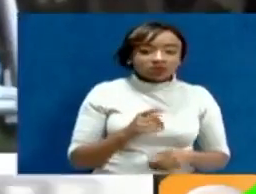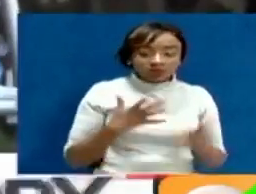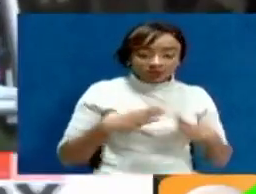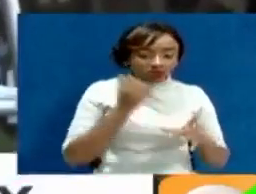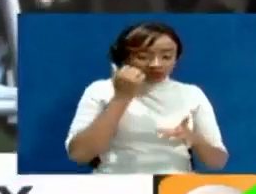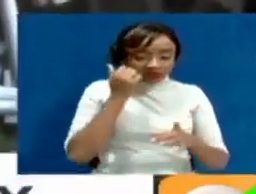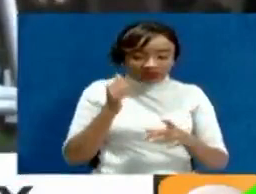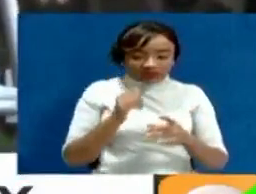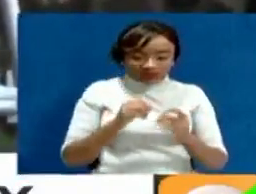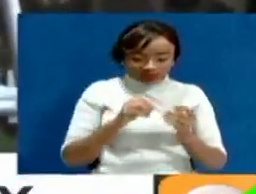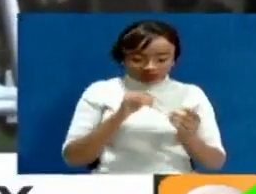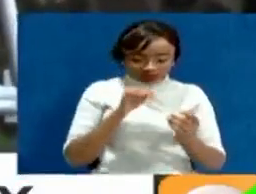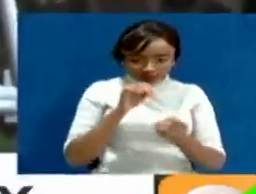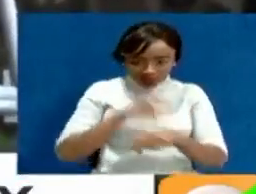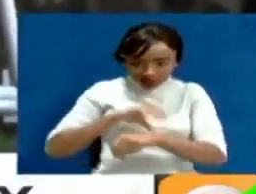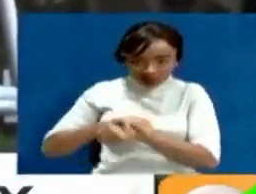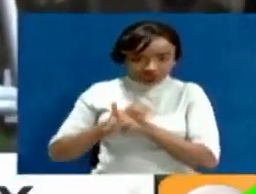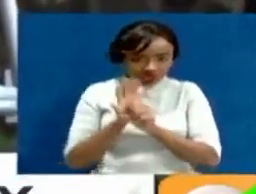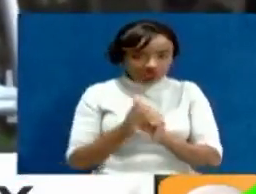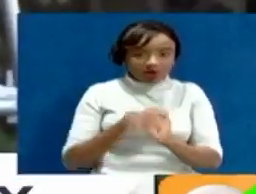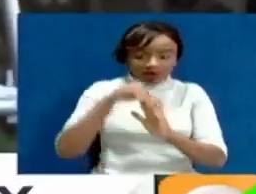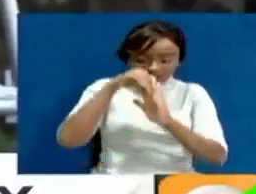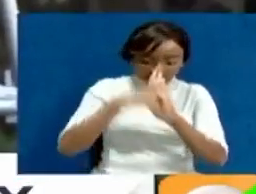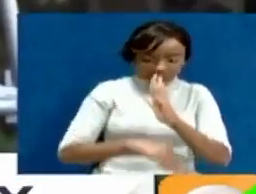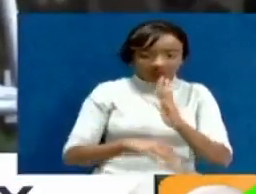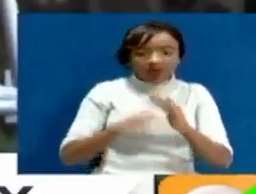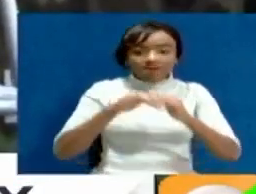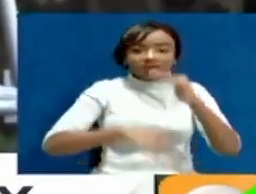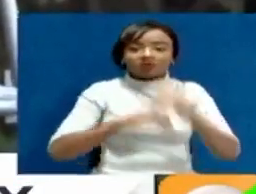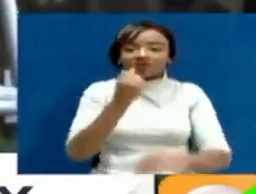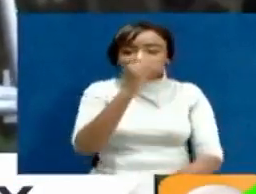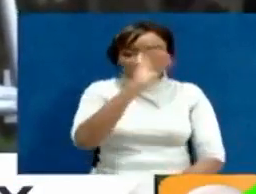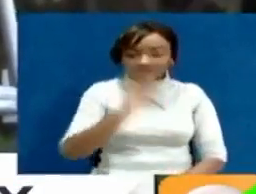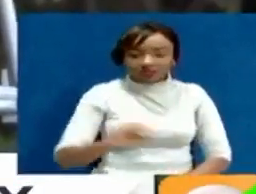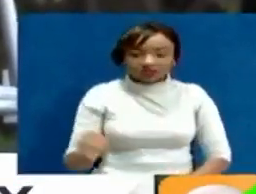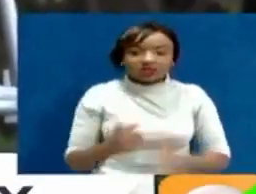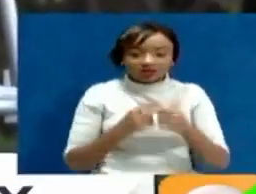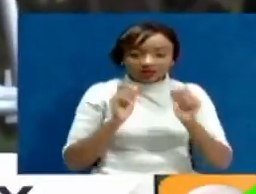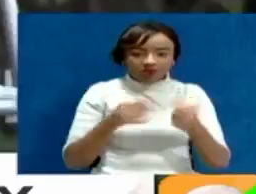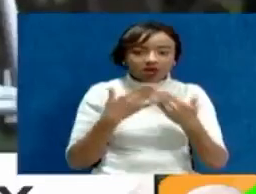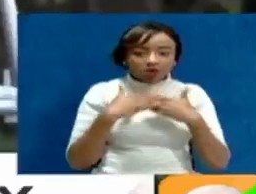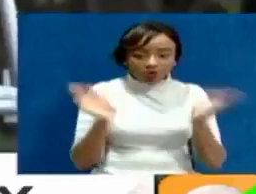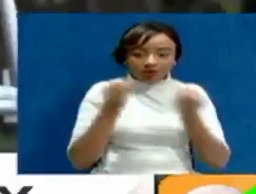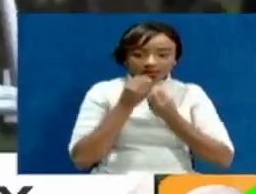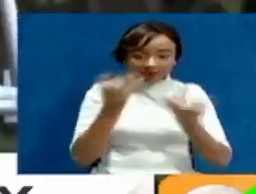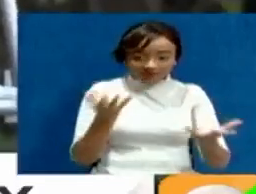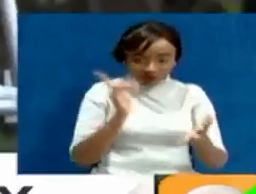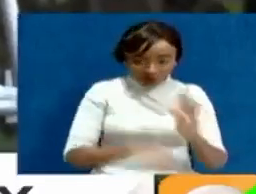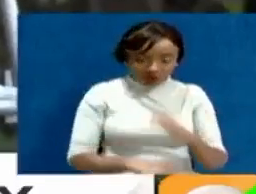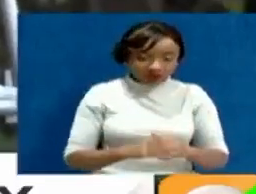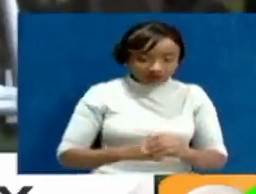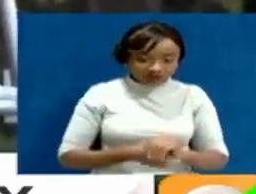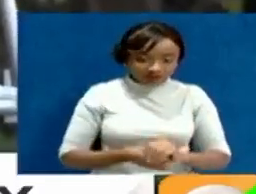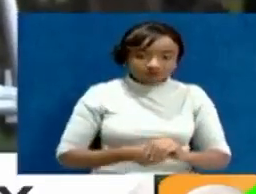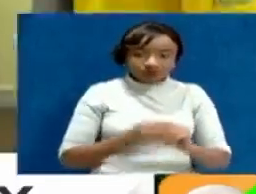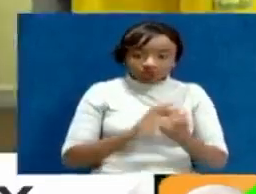5% over the next 14 days or whichever time that comes, that we can be able to clearly state that